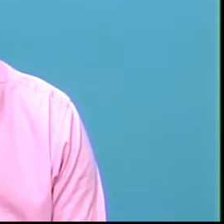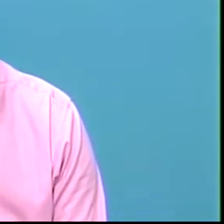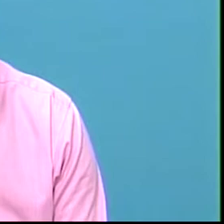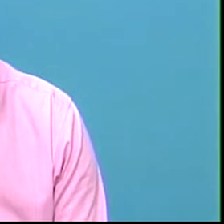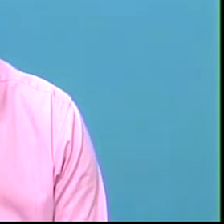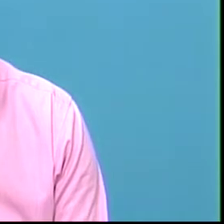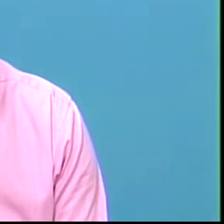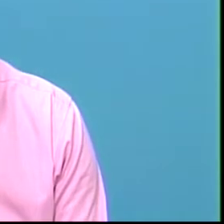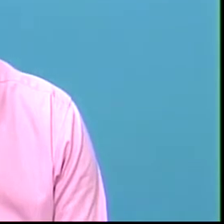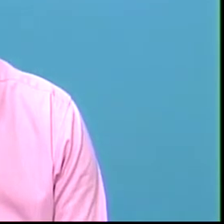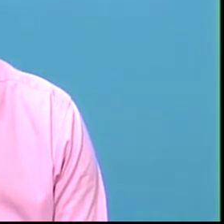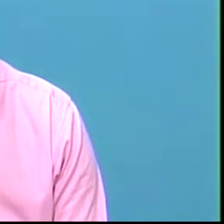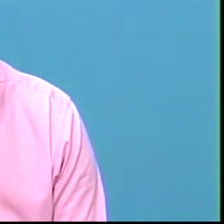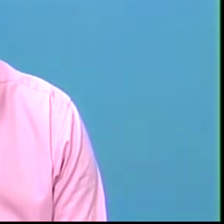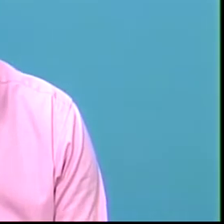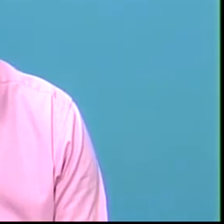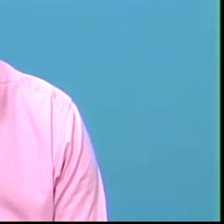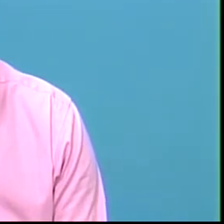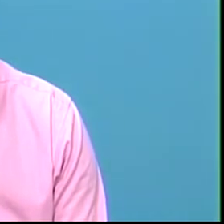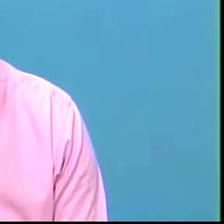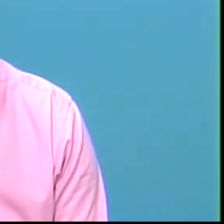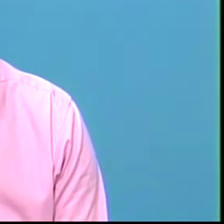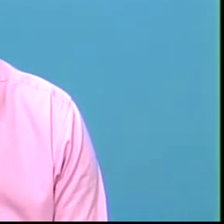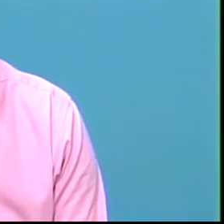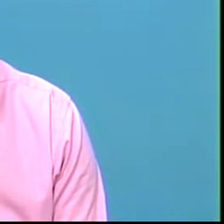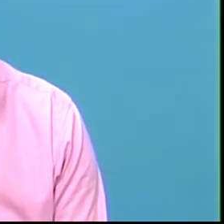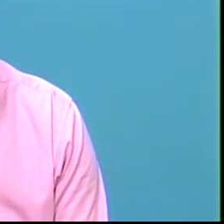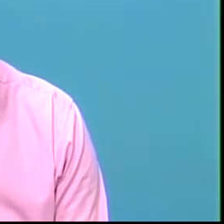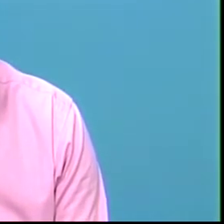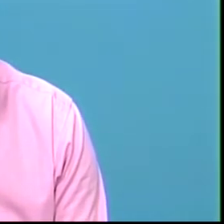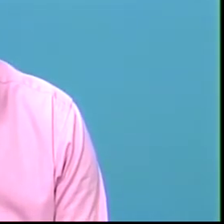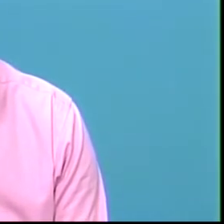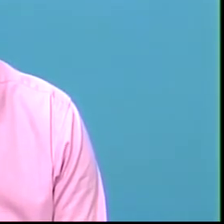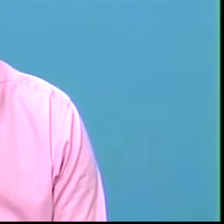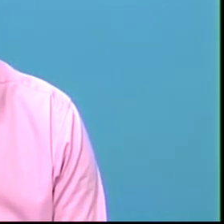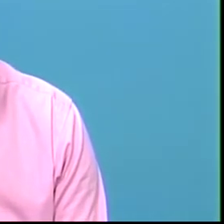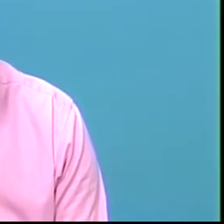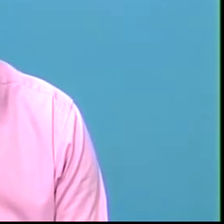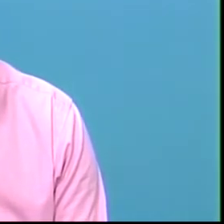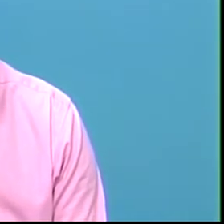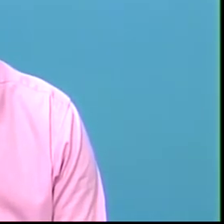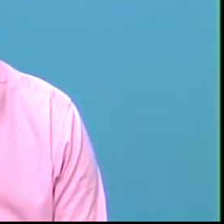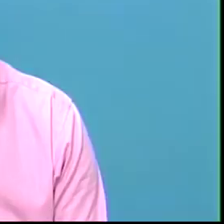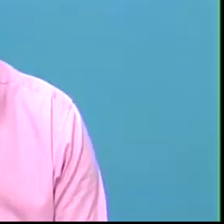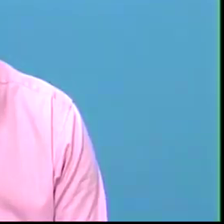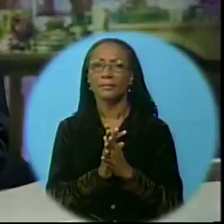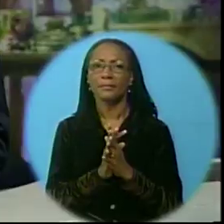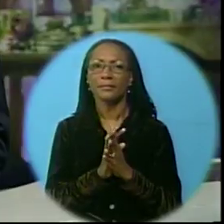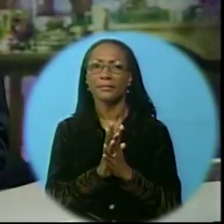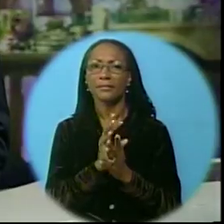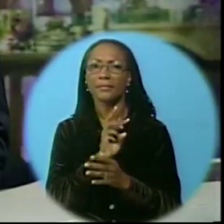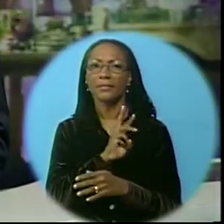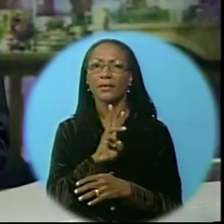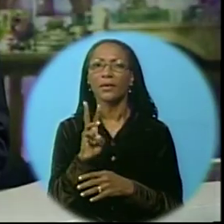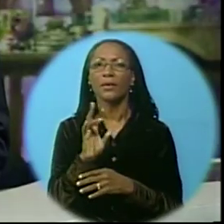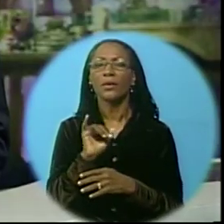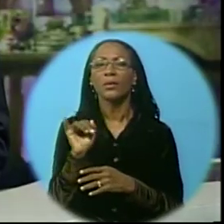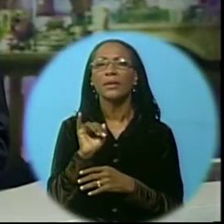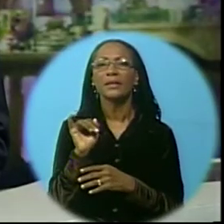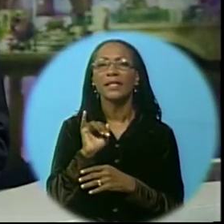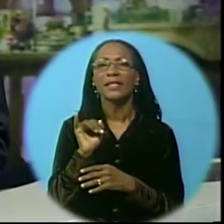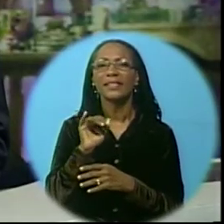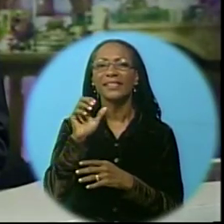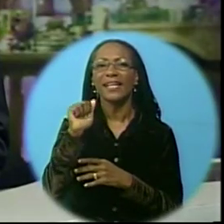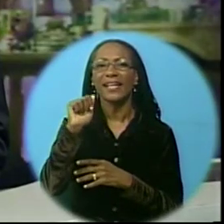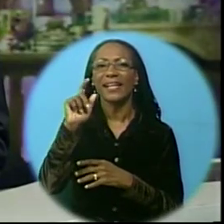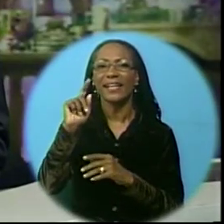in football. So it's a great thing for this region, and we are fortunate that we are having it here in Barbados. Okay. On to cricket.